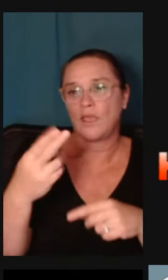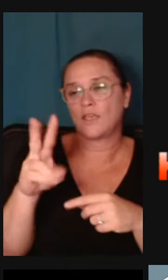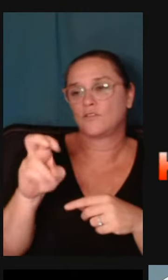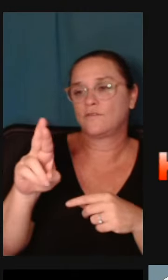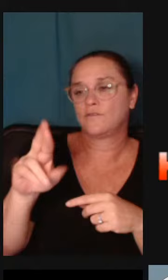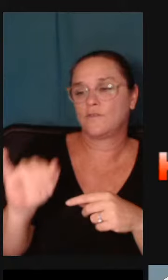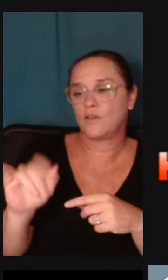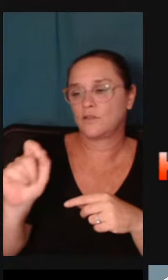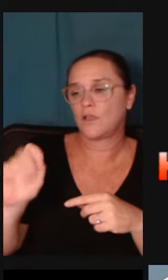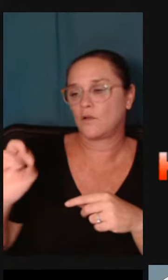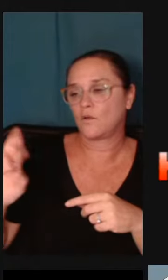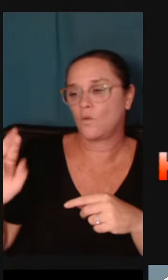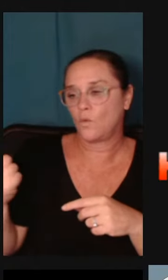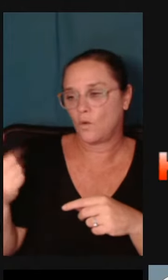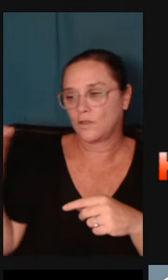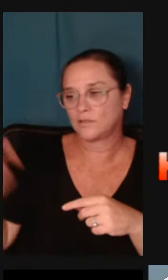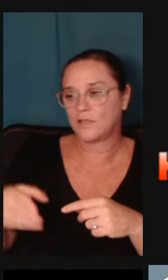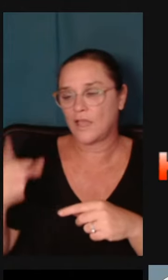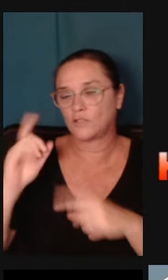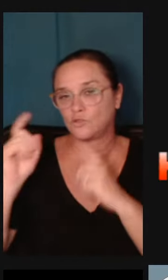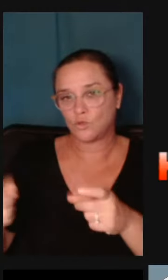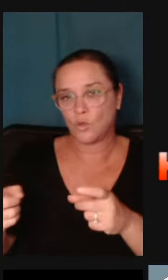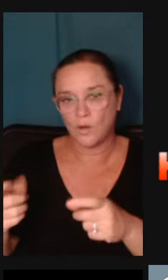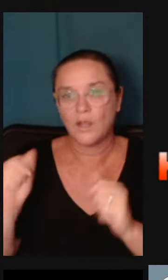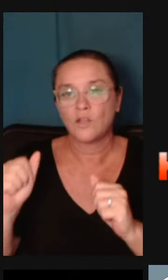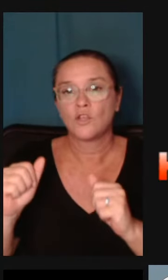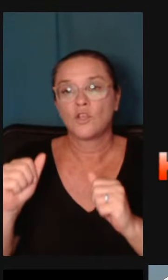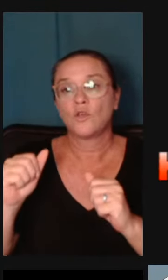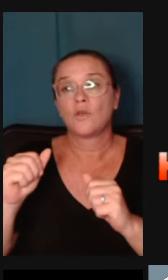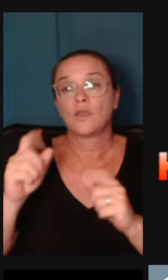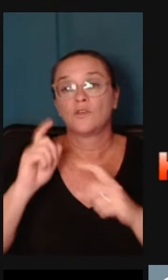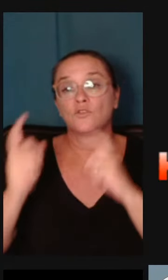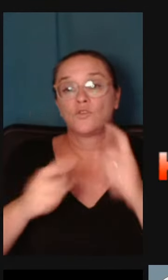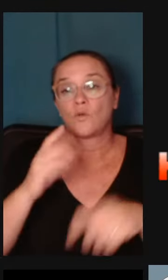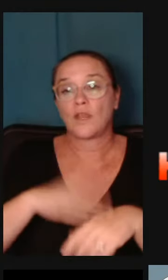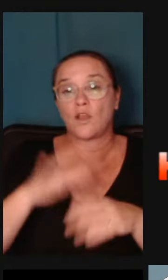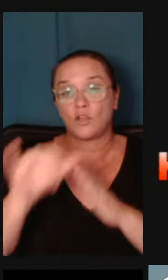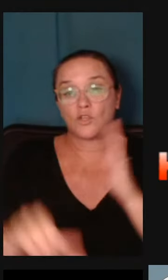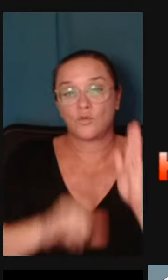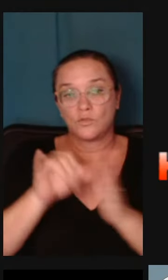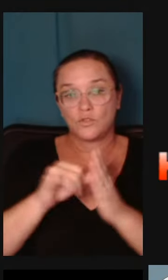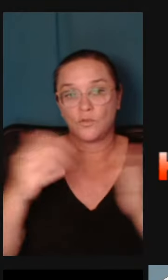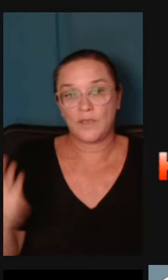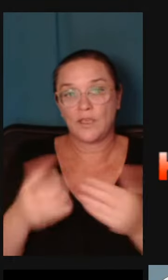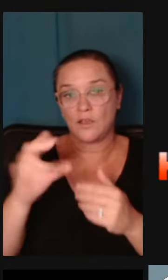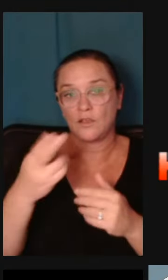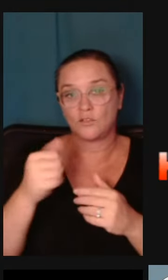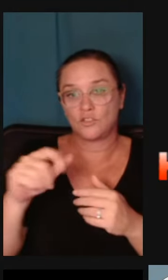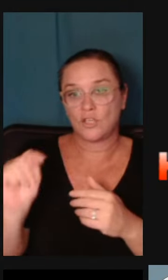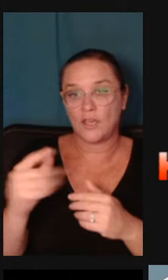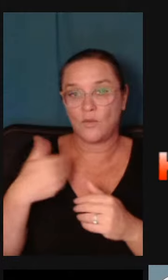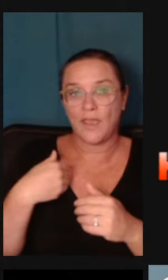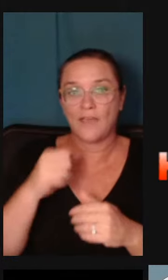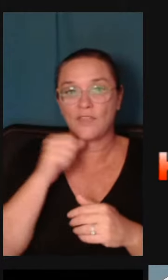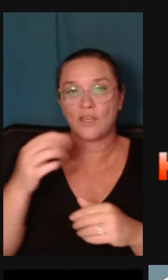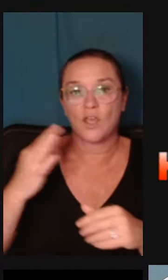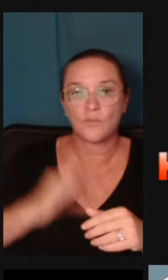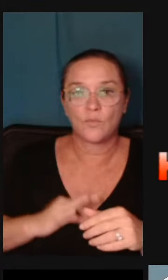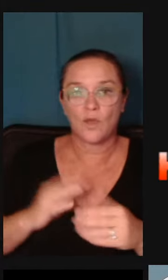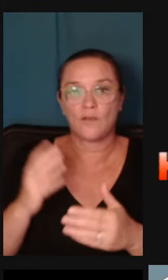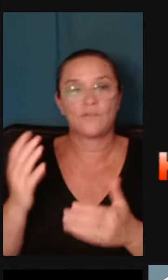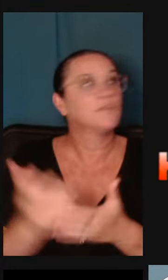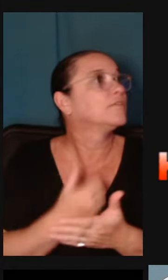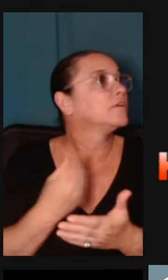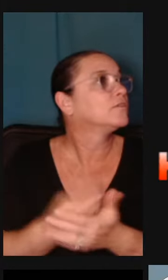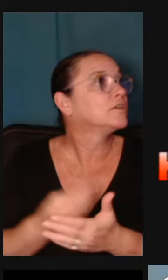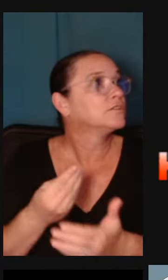hveri.org/donate. You can donate here on YouTube in the chat. We have the nonprofit YouTube fundraiser. Giving.